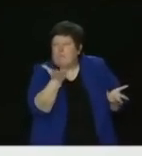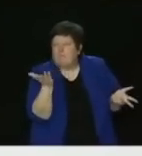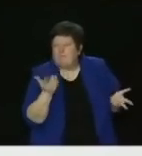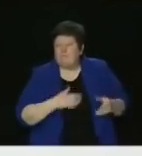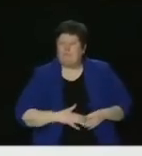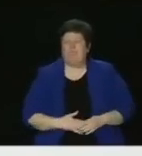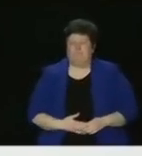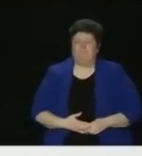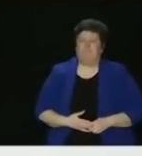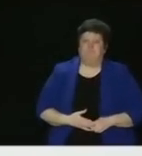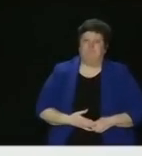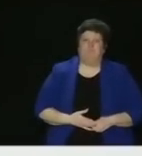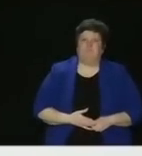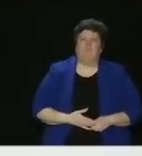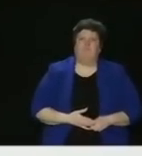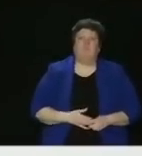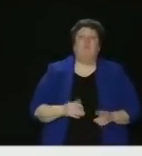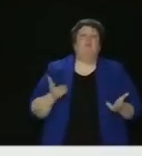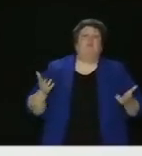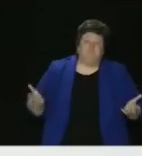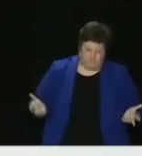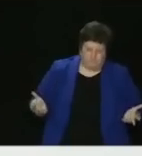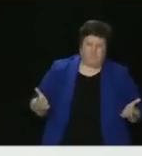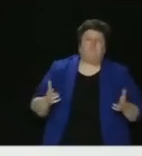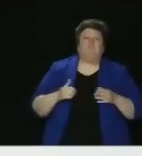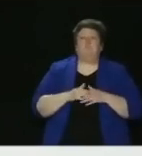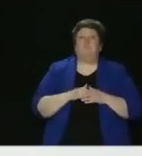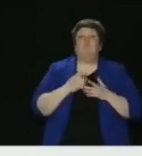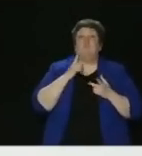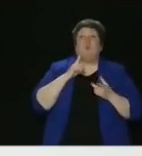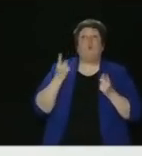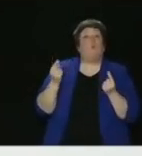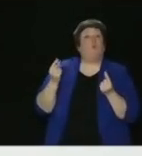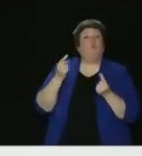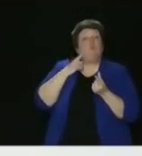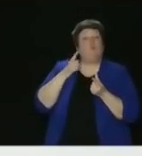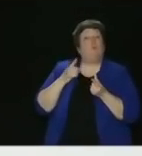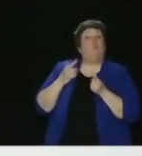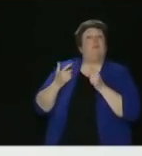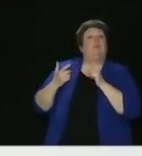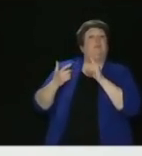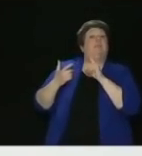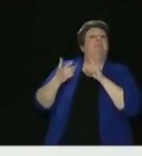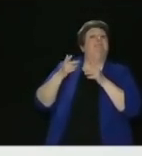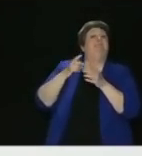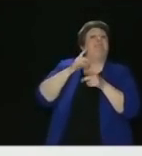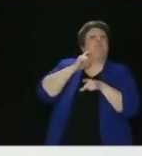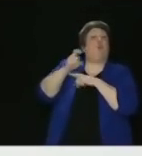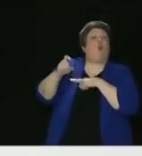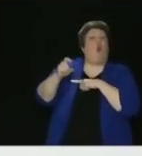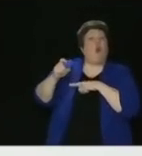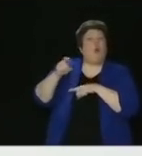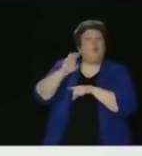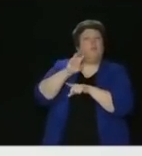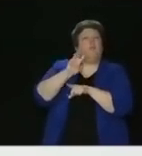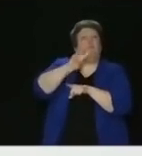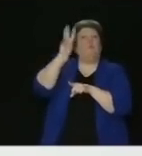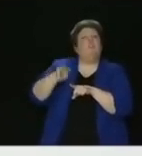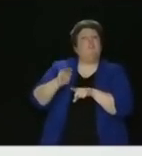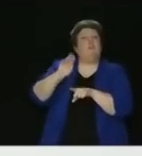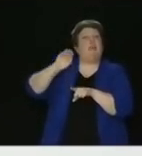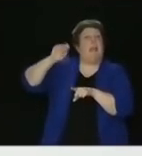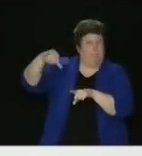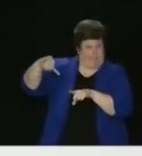me, the conversations I had with our Windsor MP, Eric Kasmerchik, who was talking about the impact